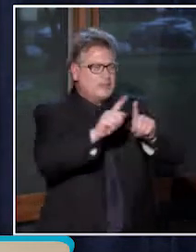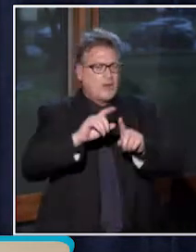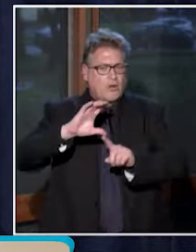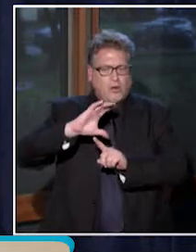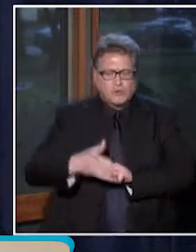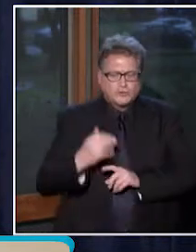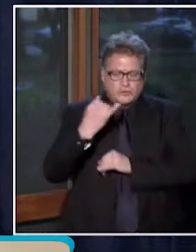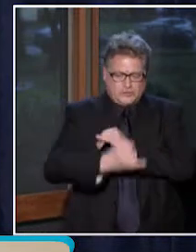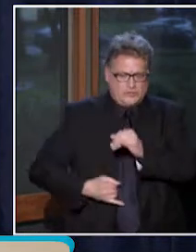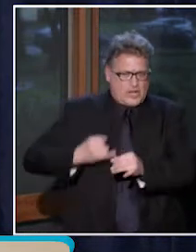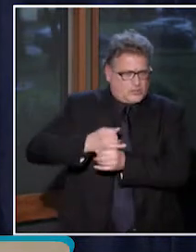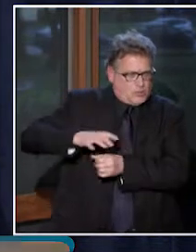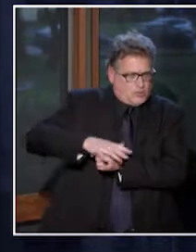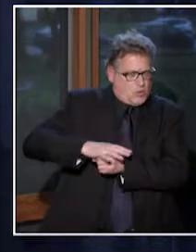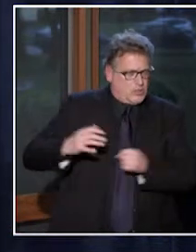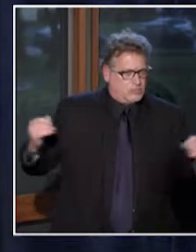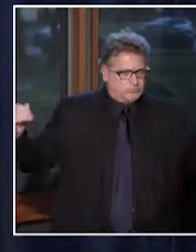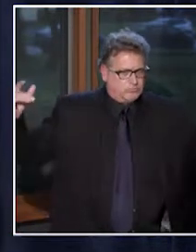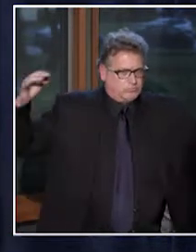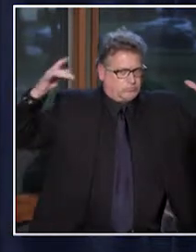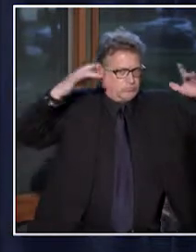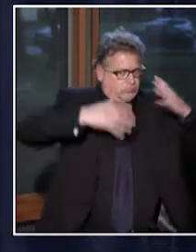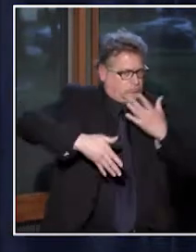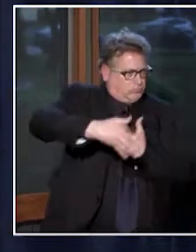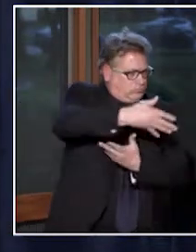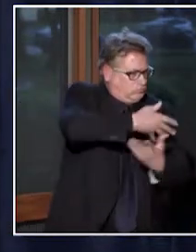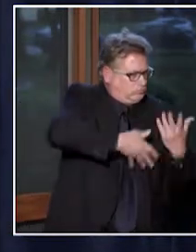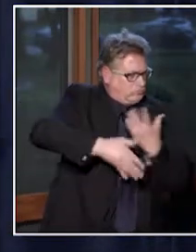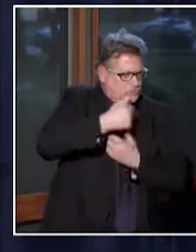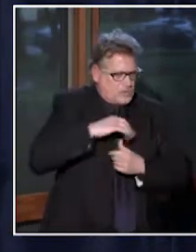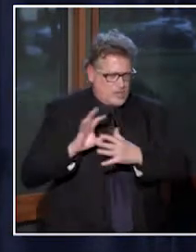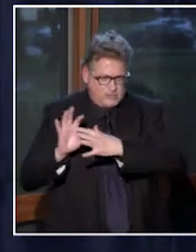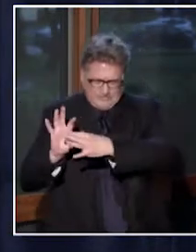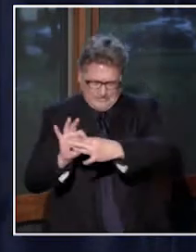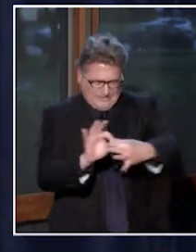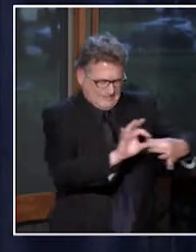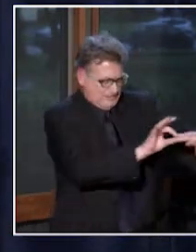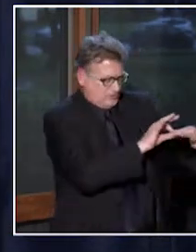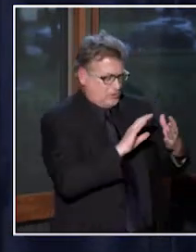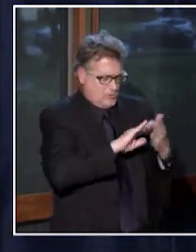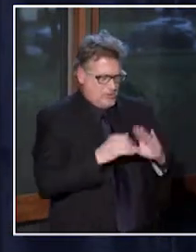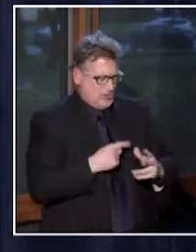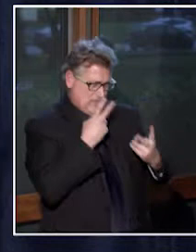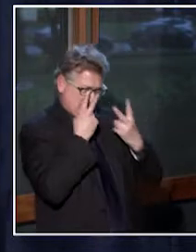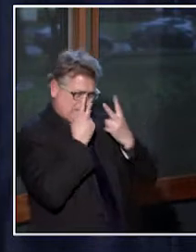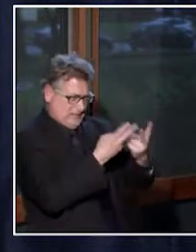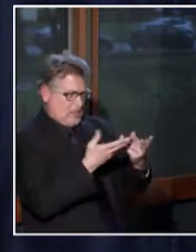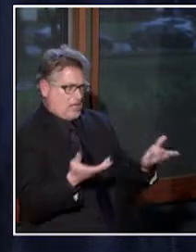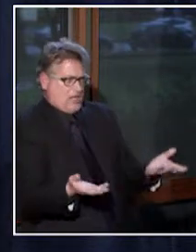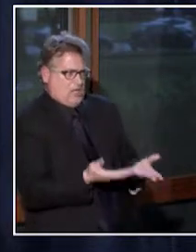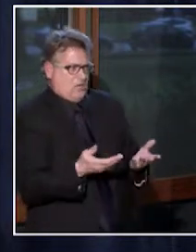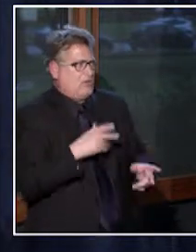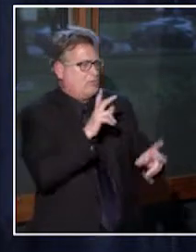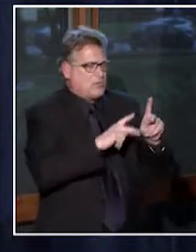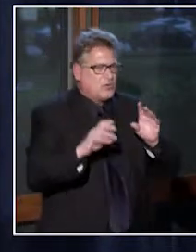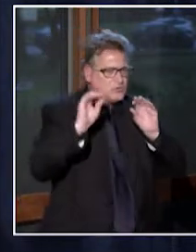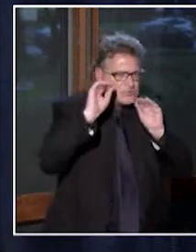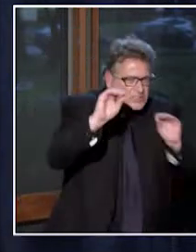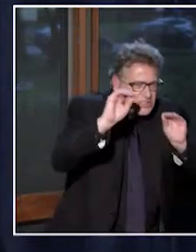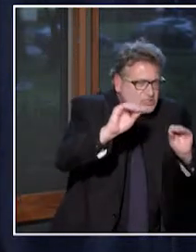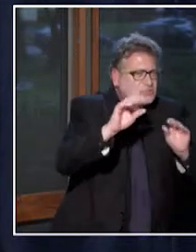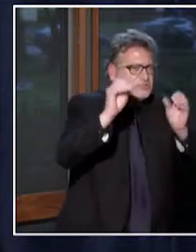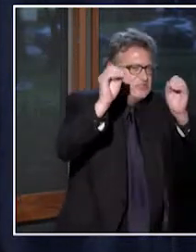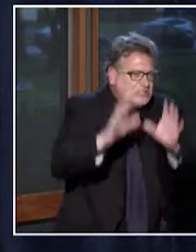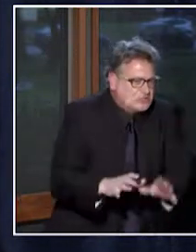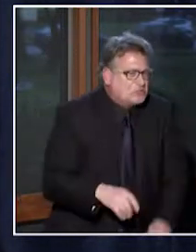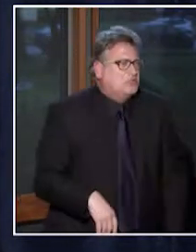and locally, and we try to stay connected to this community, and you see that when you're here. You see it with the people that are teaching here, you see